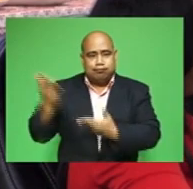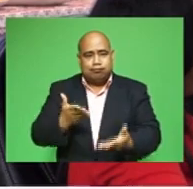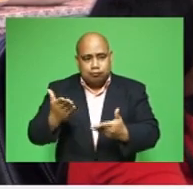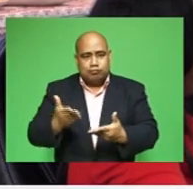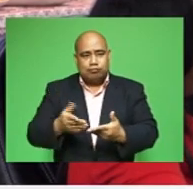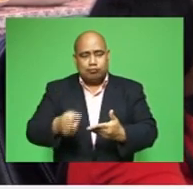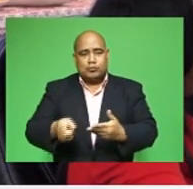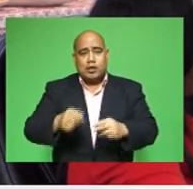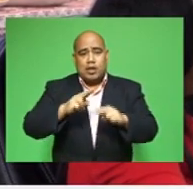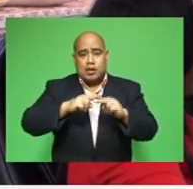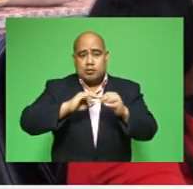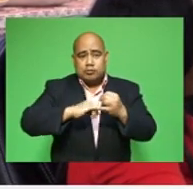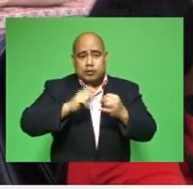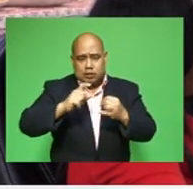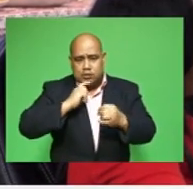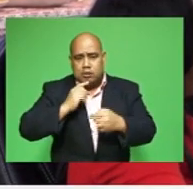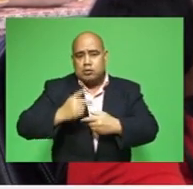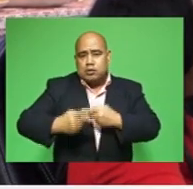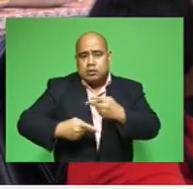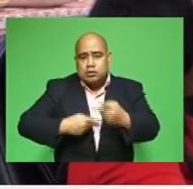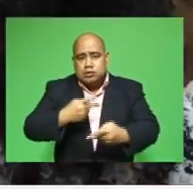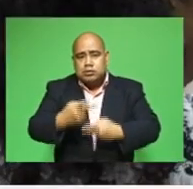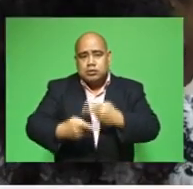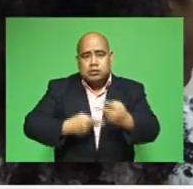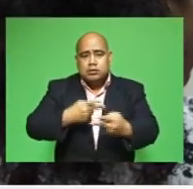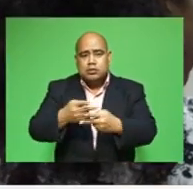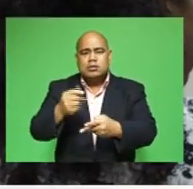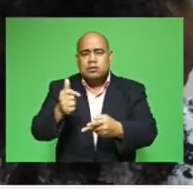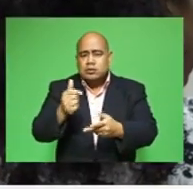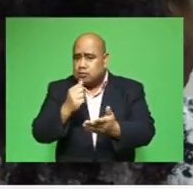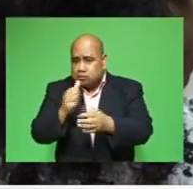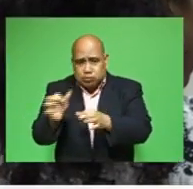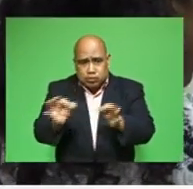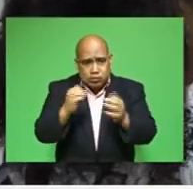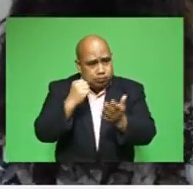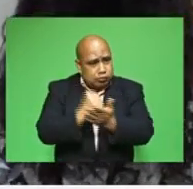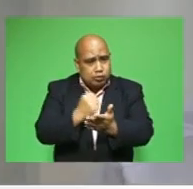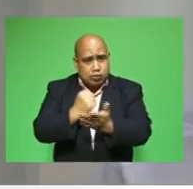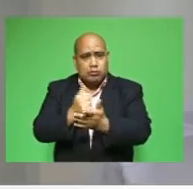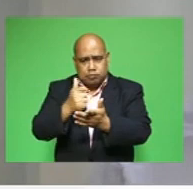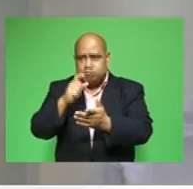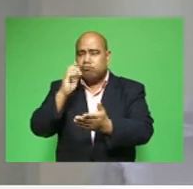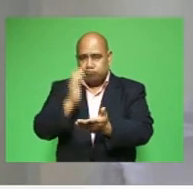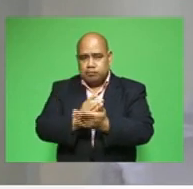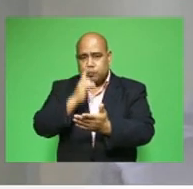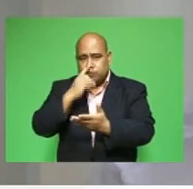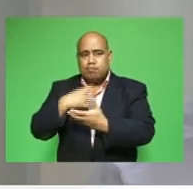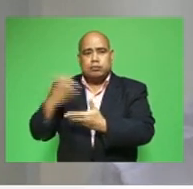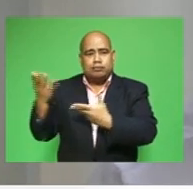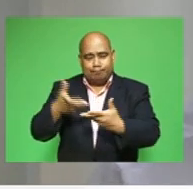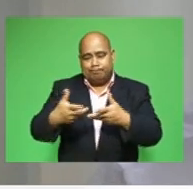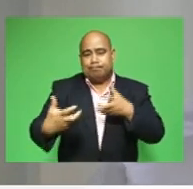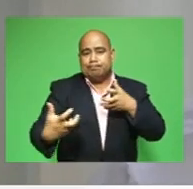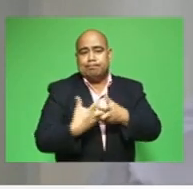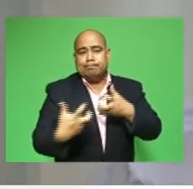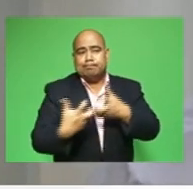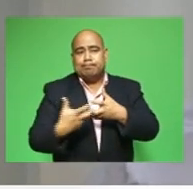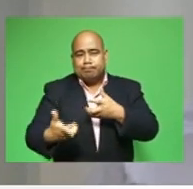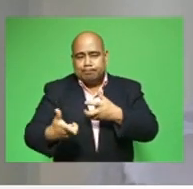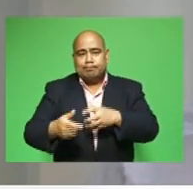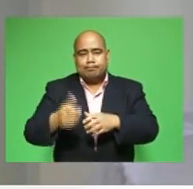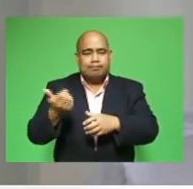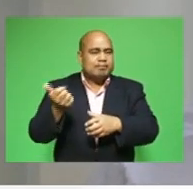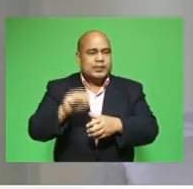thorough process is taken to ensure the right people are brought in to invest and run operations. Any investor coming into the country